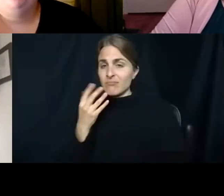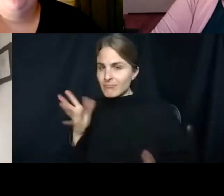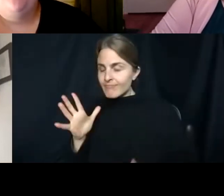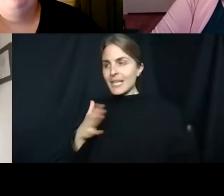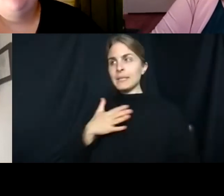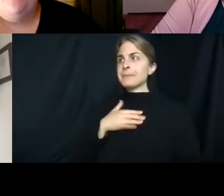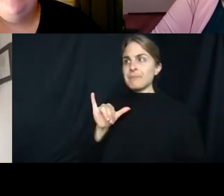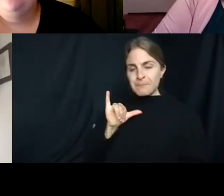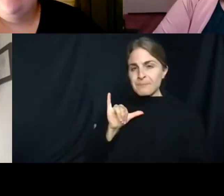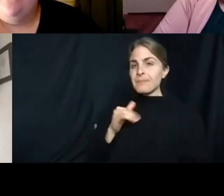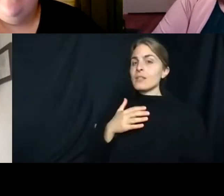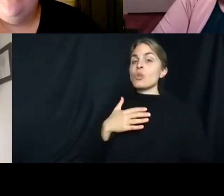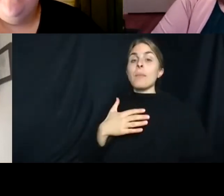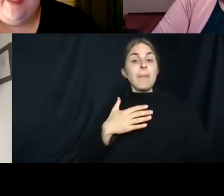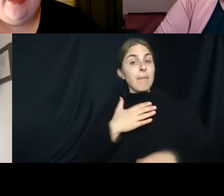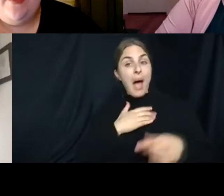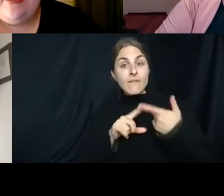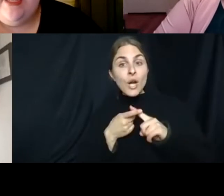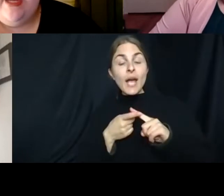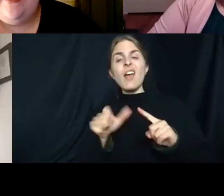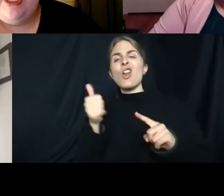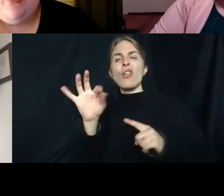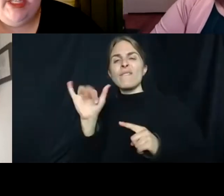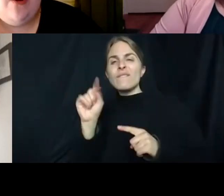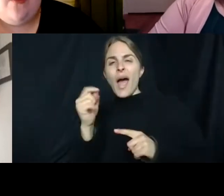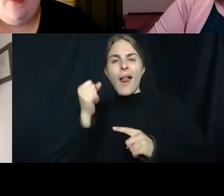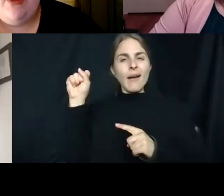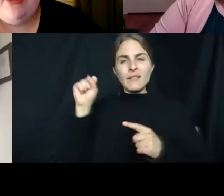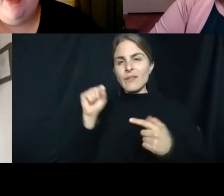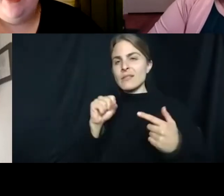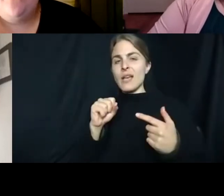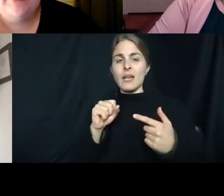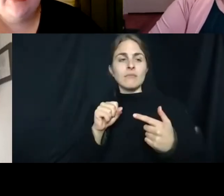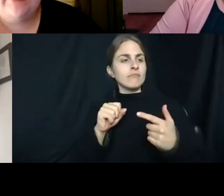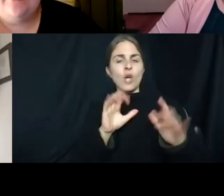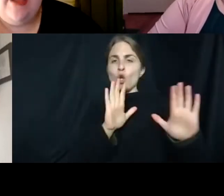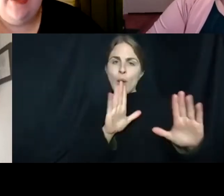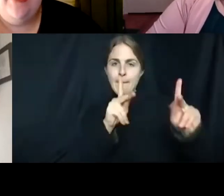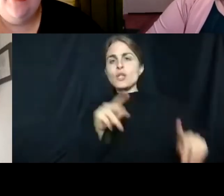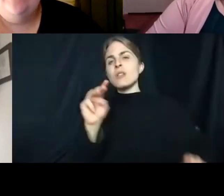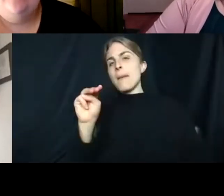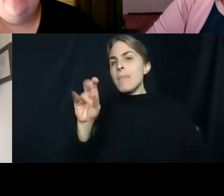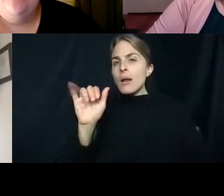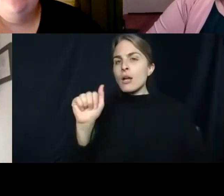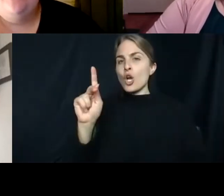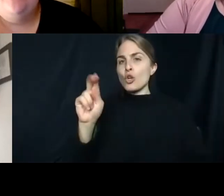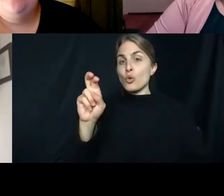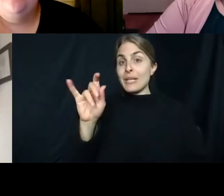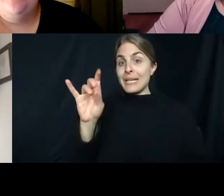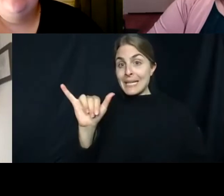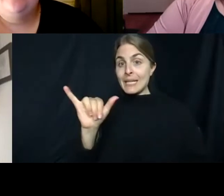that my friend and fellow fat activist and just brilliant overall person, Monica Creedy, says a lot, is that a lot of